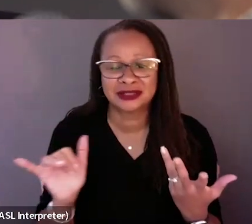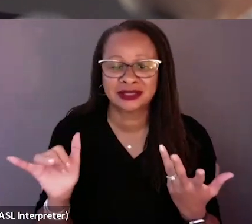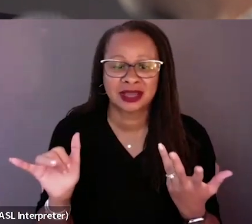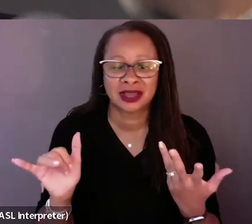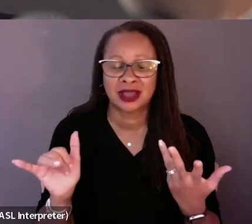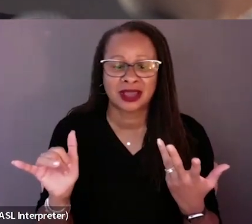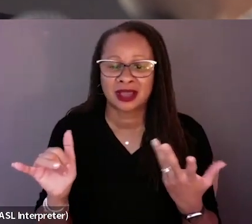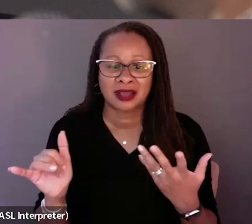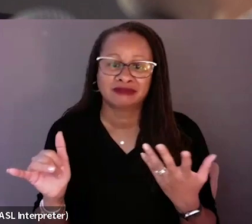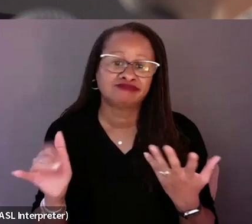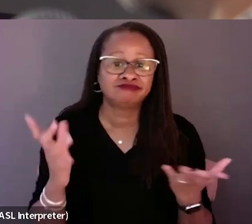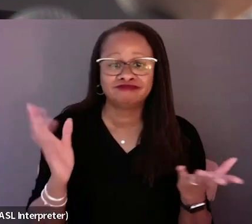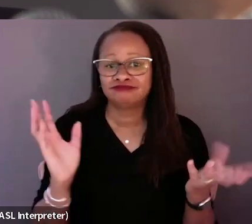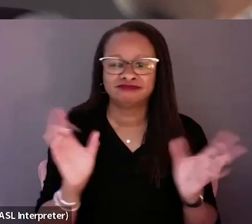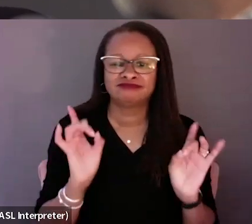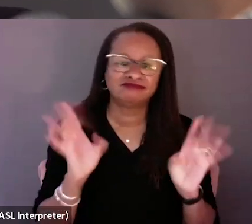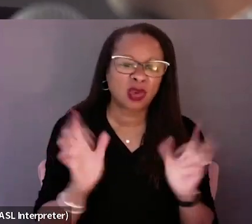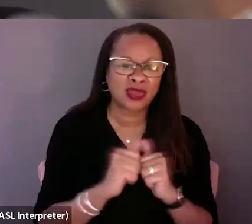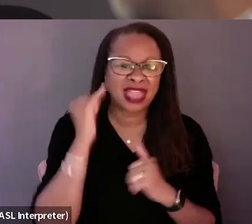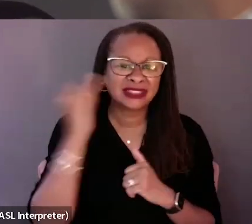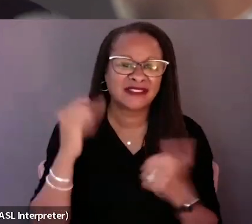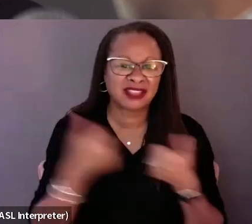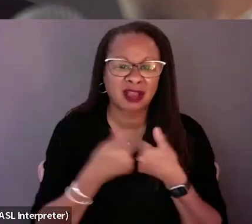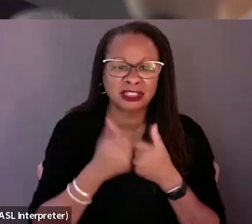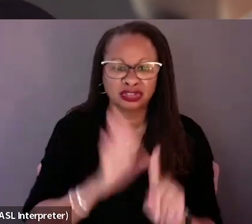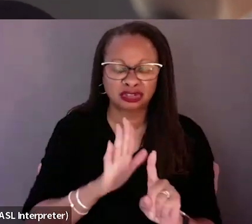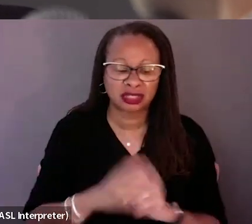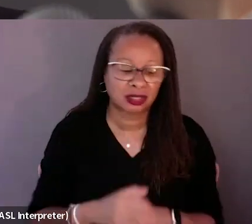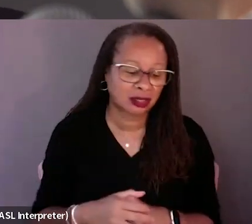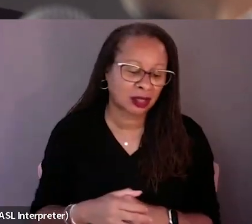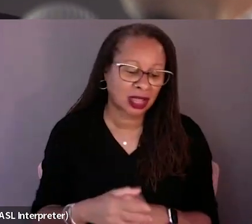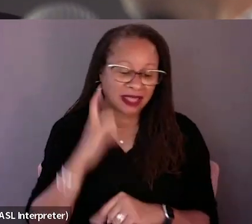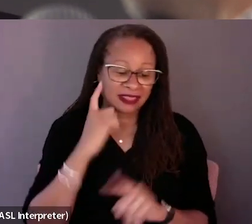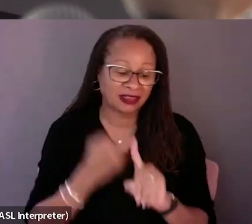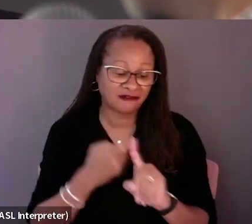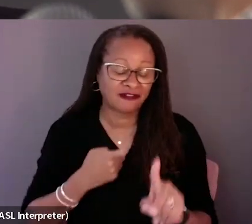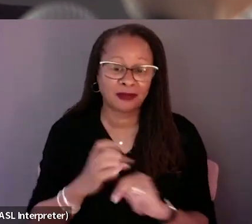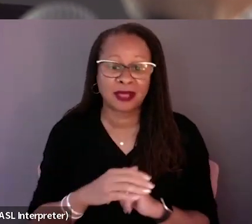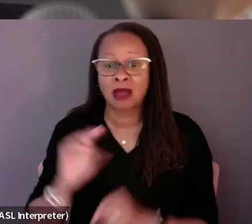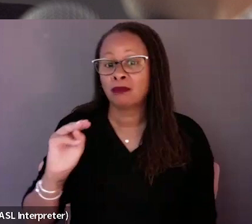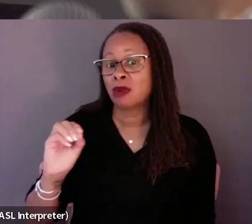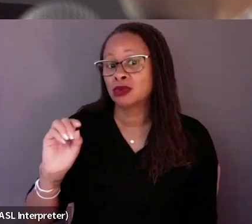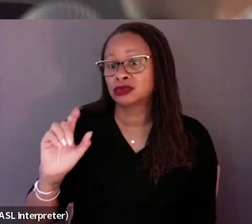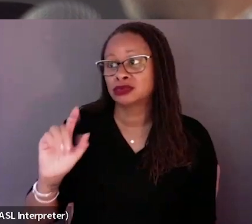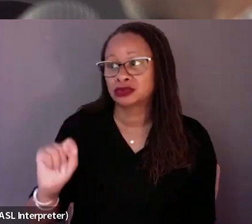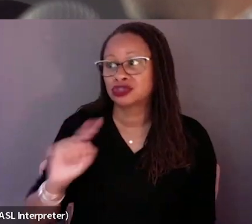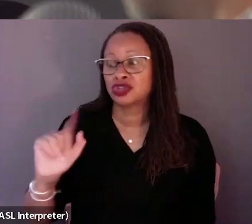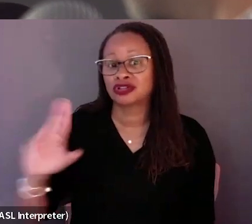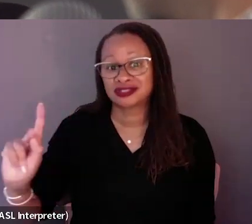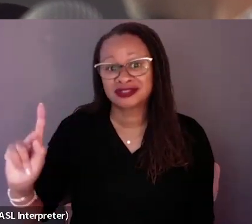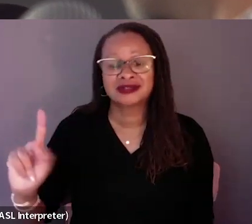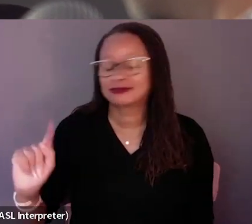discussing with the idea of the competition itself, and I think like from the Mozart time, like